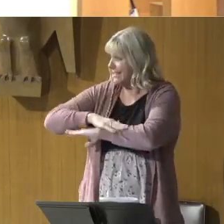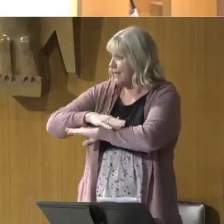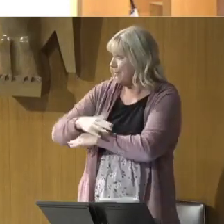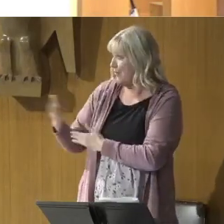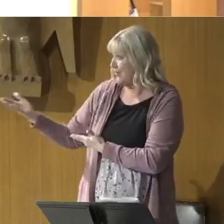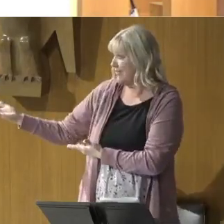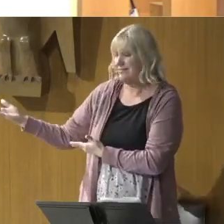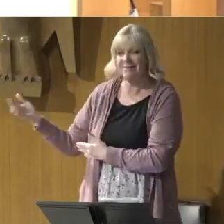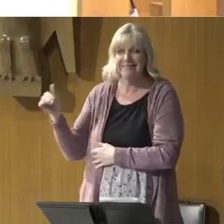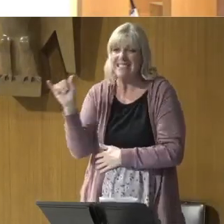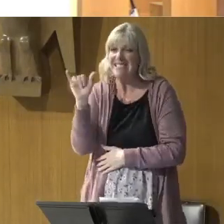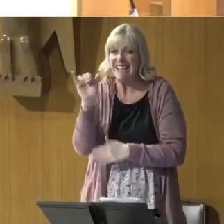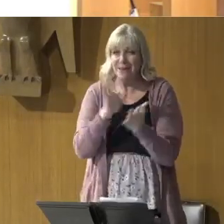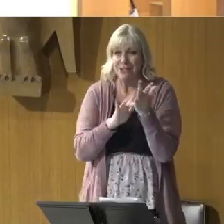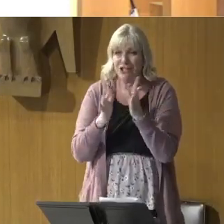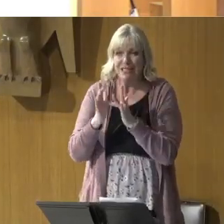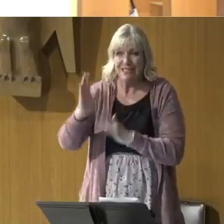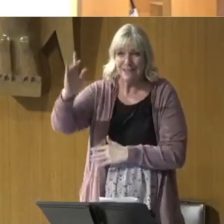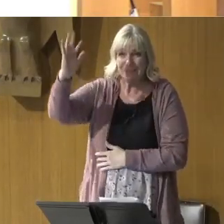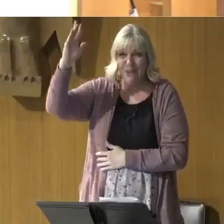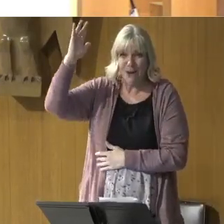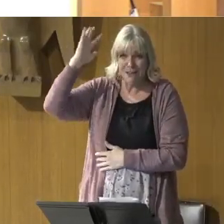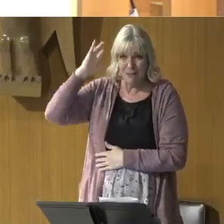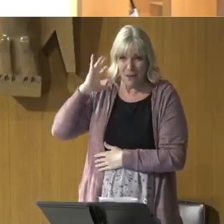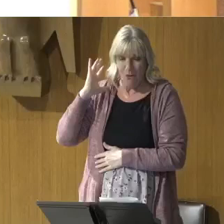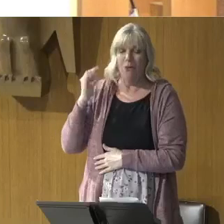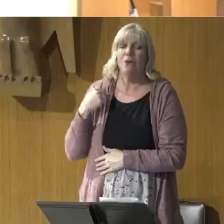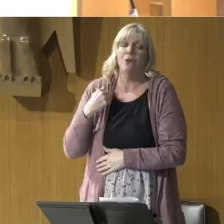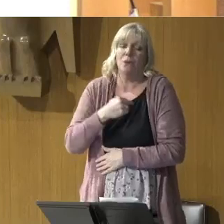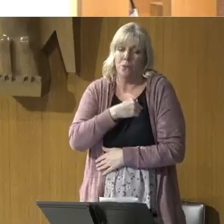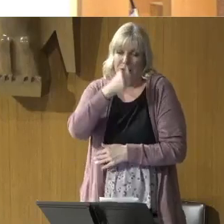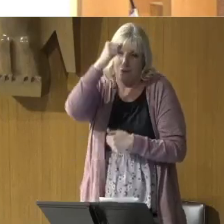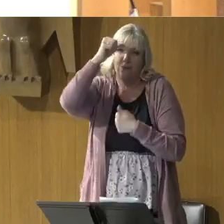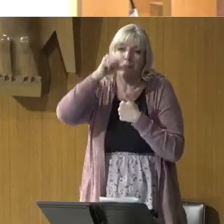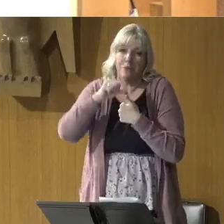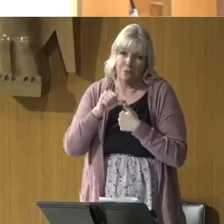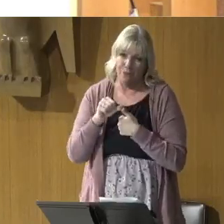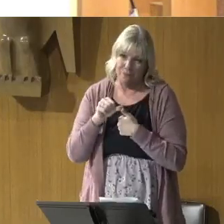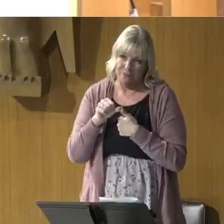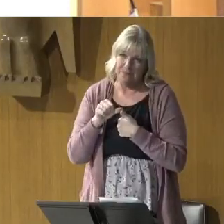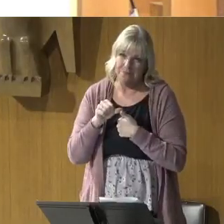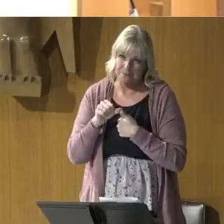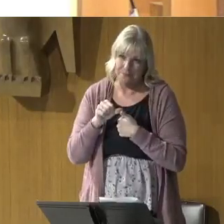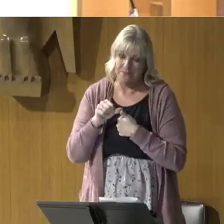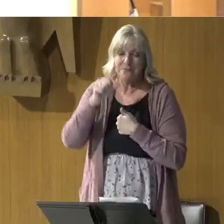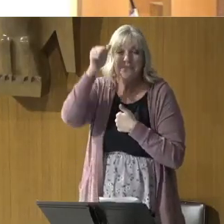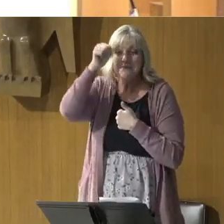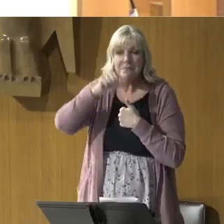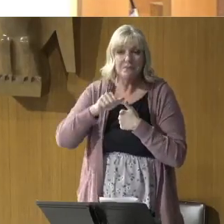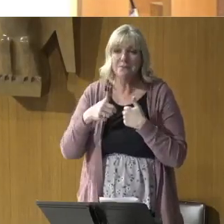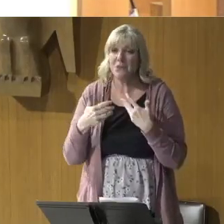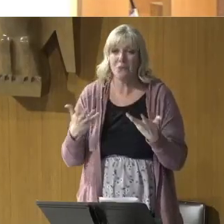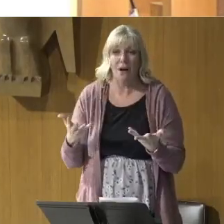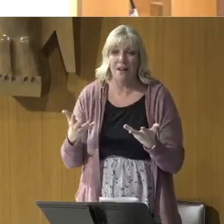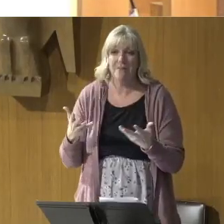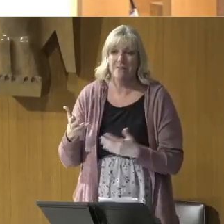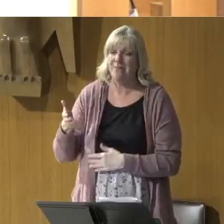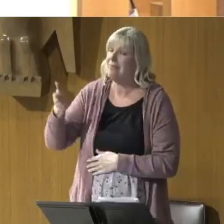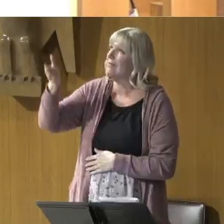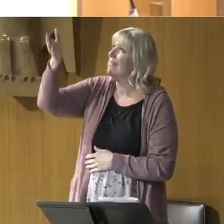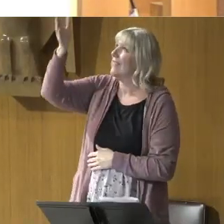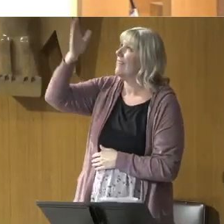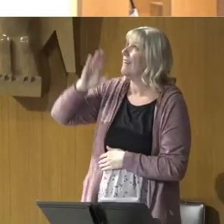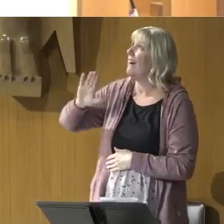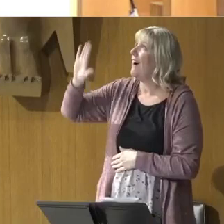did so long ago, this is what we will be remembering. We will remember God's work of